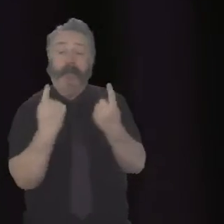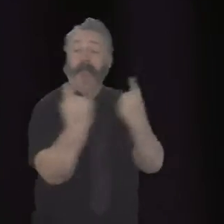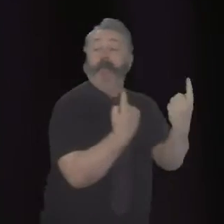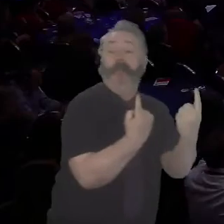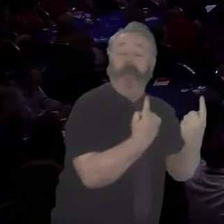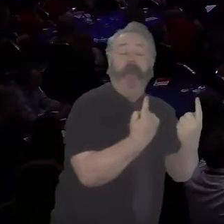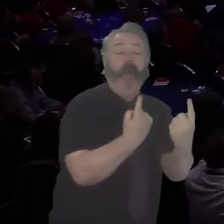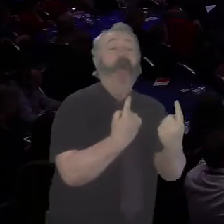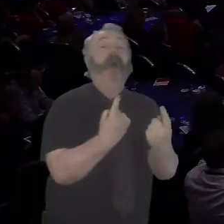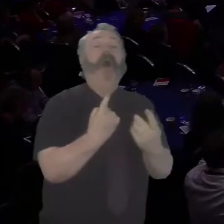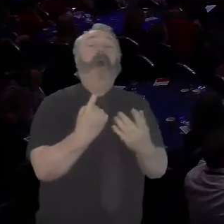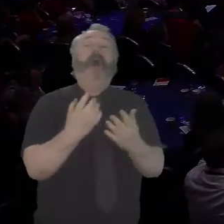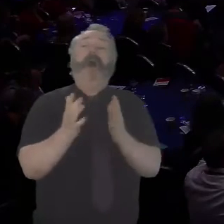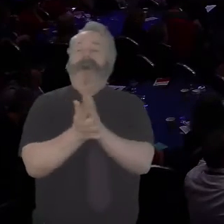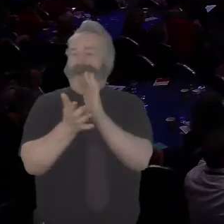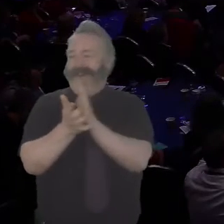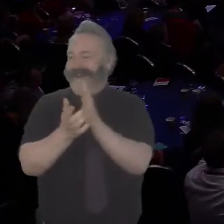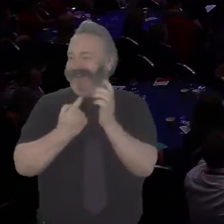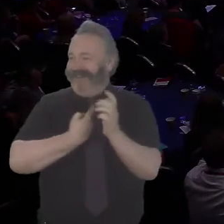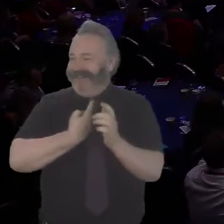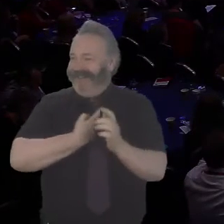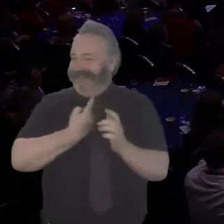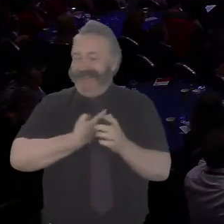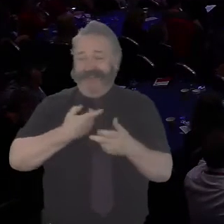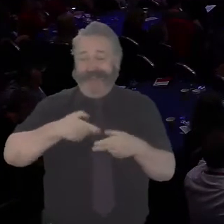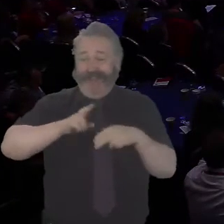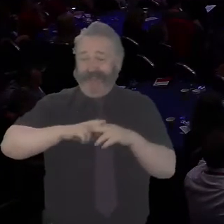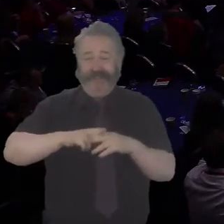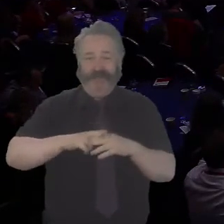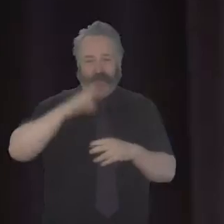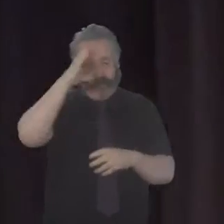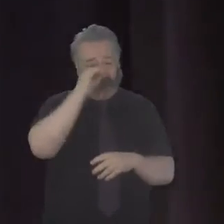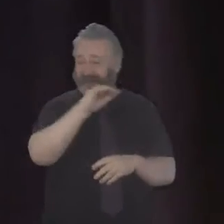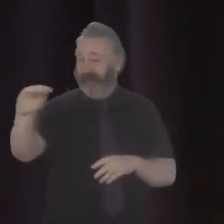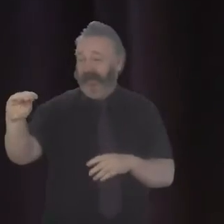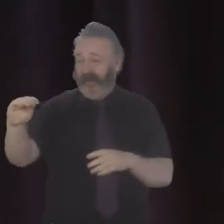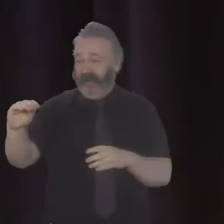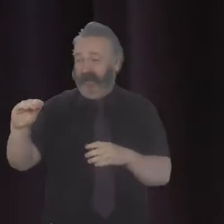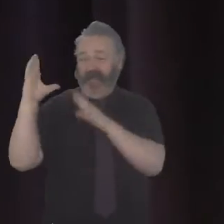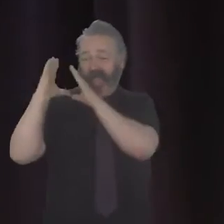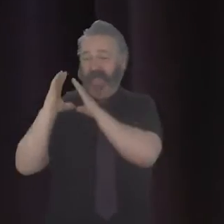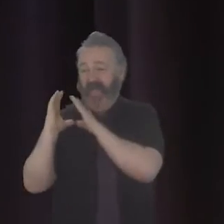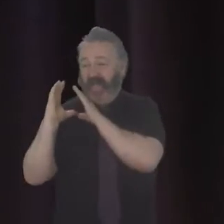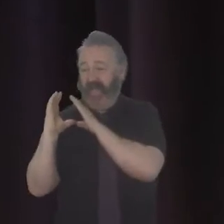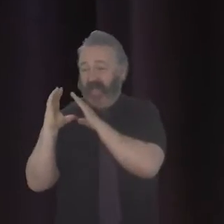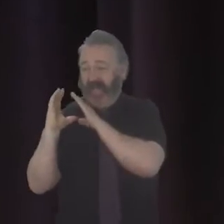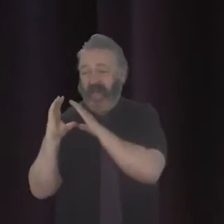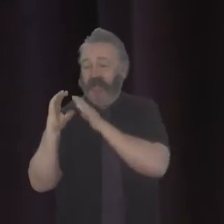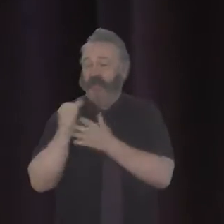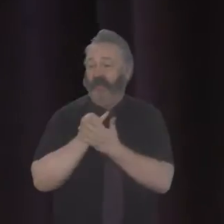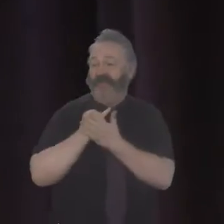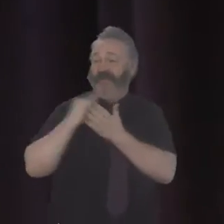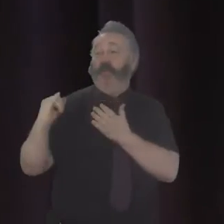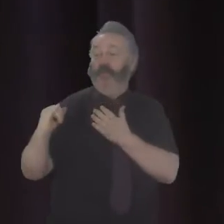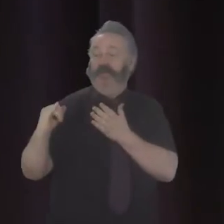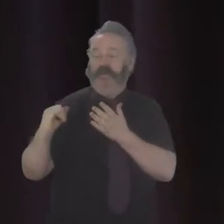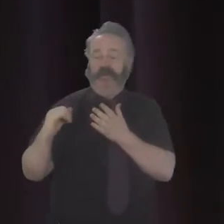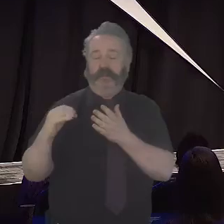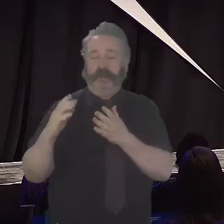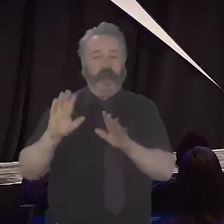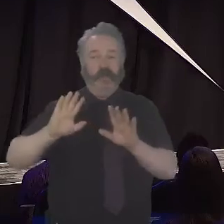it when you don't ask for that help because you don't want to be a burden you're you're you're preventing people get getting pleasure